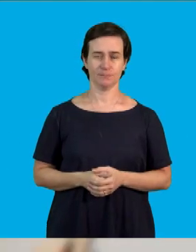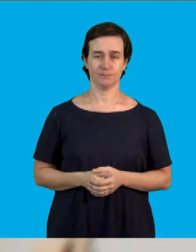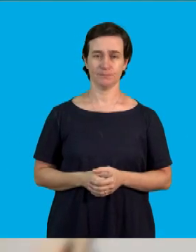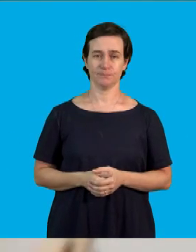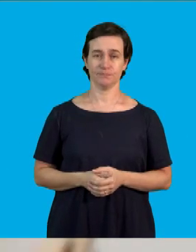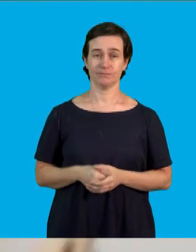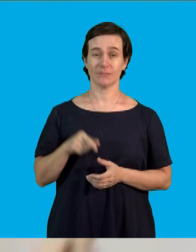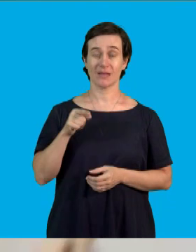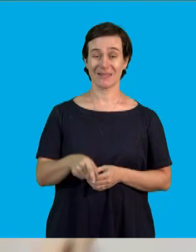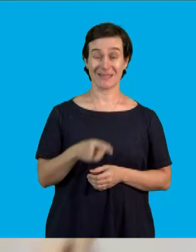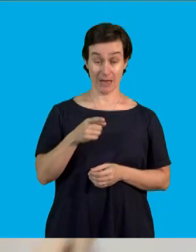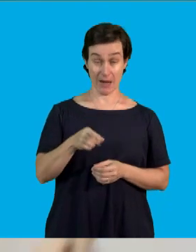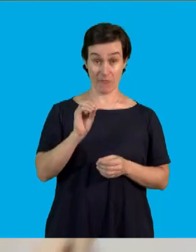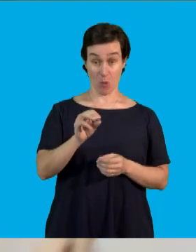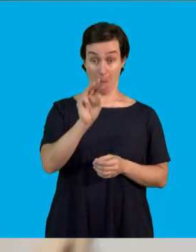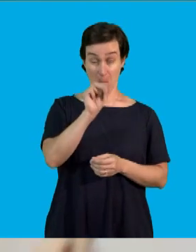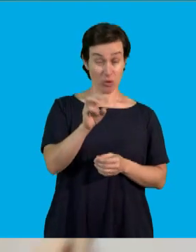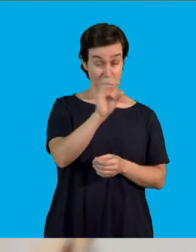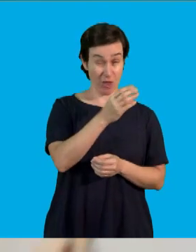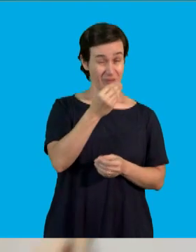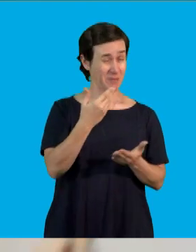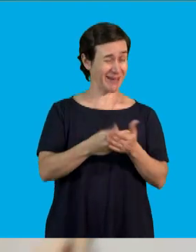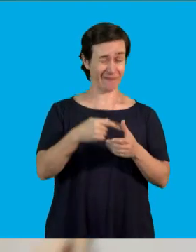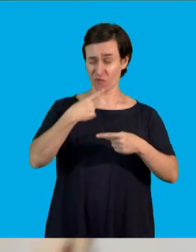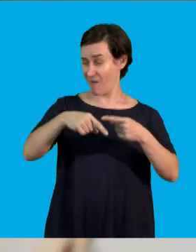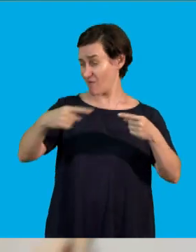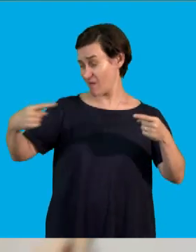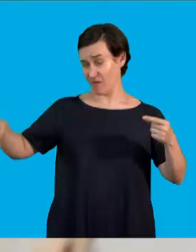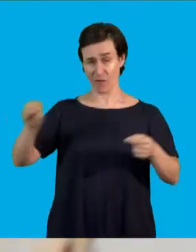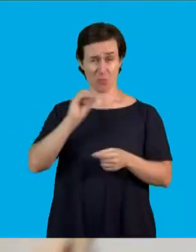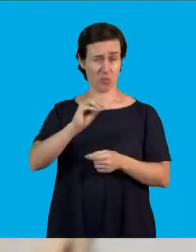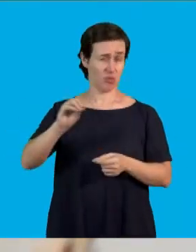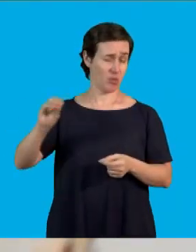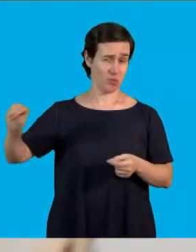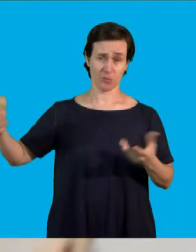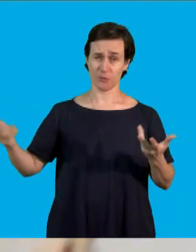indefinitely. Remember, multiples can continue until infinity.